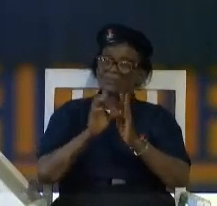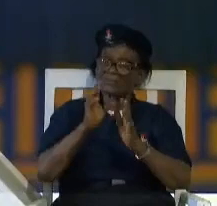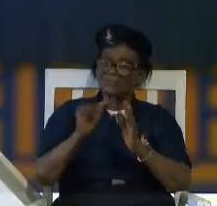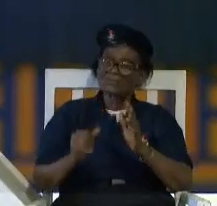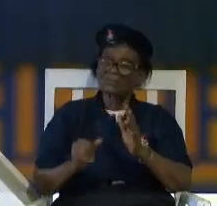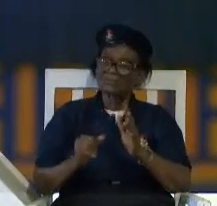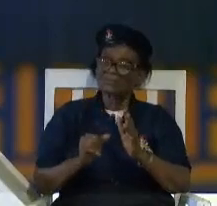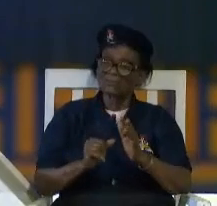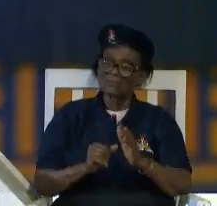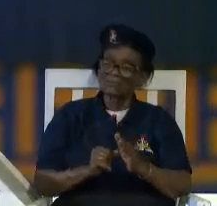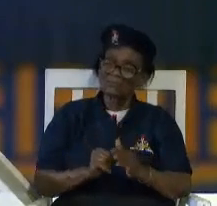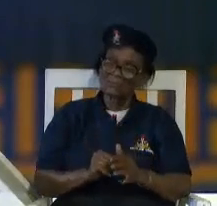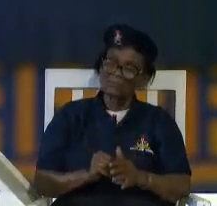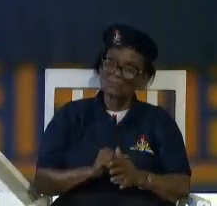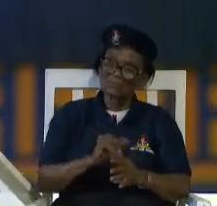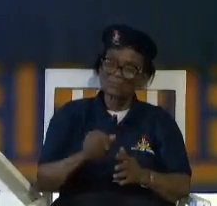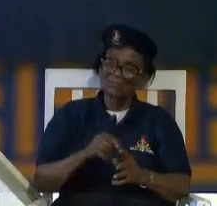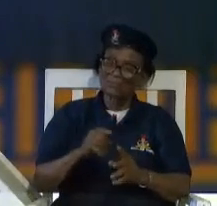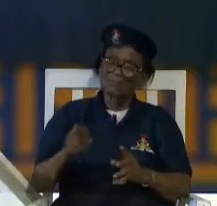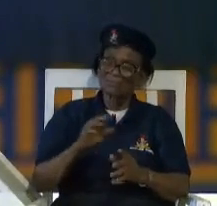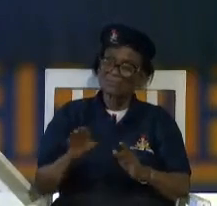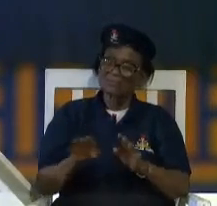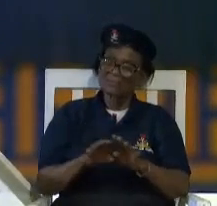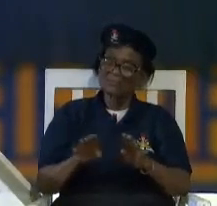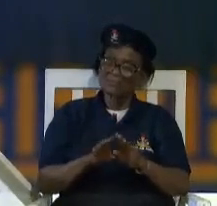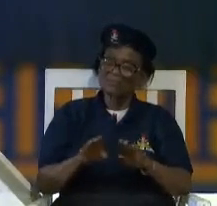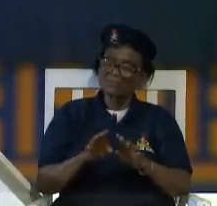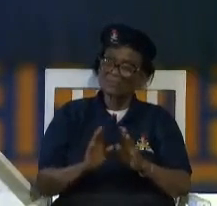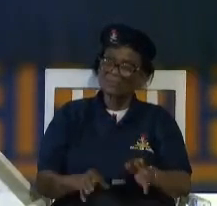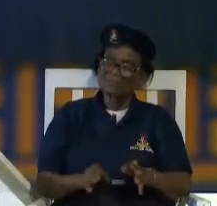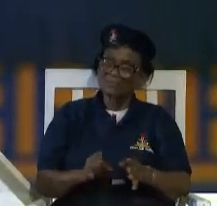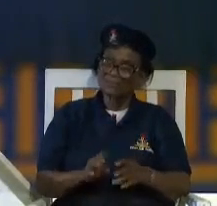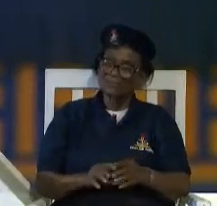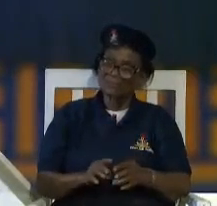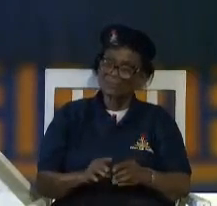particularly when you are closest to heaven.